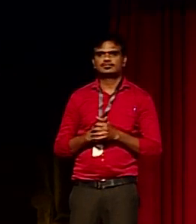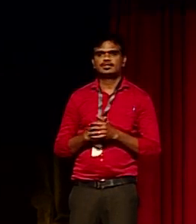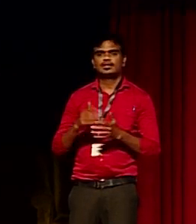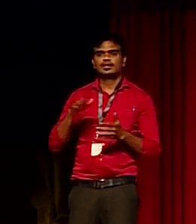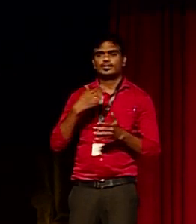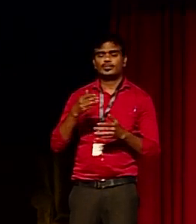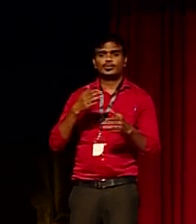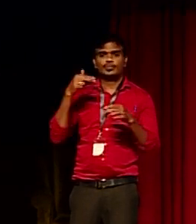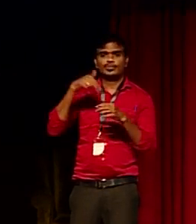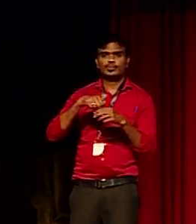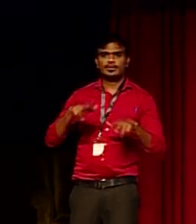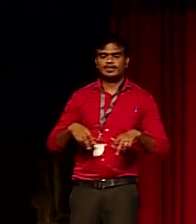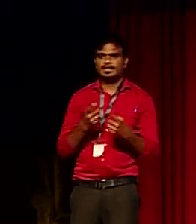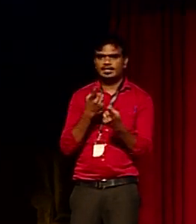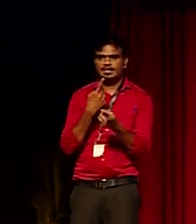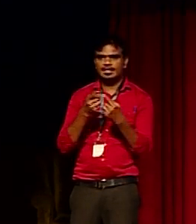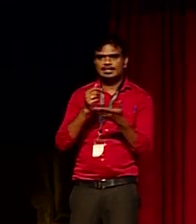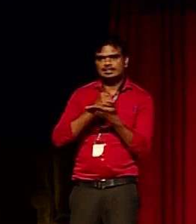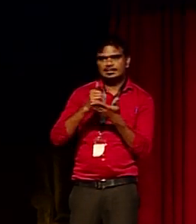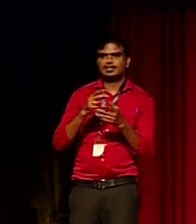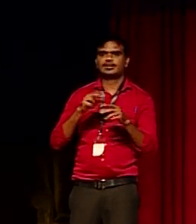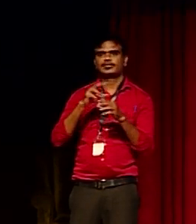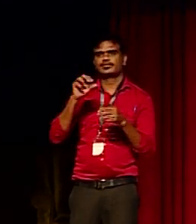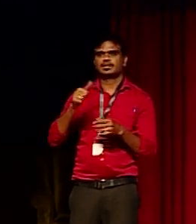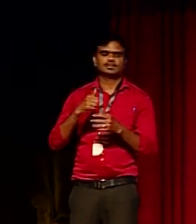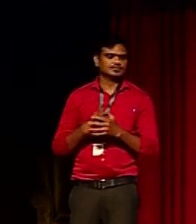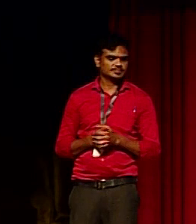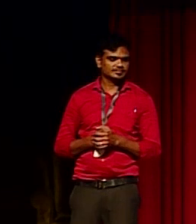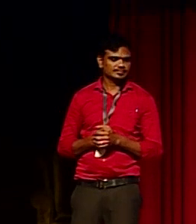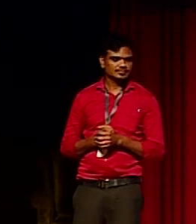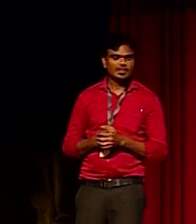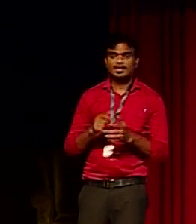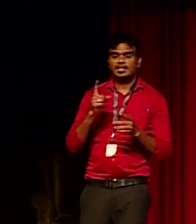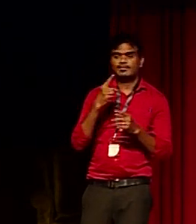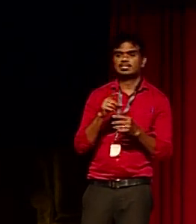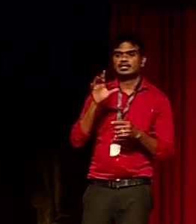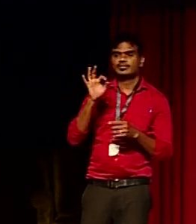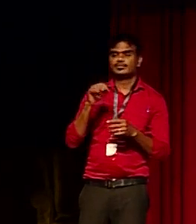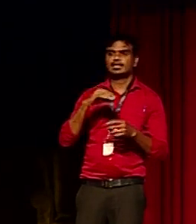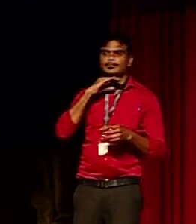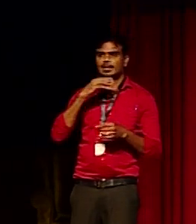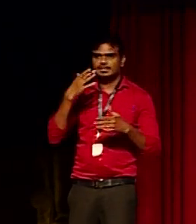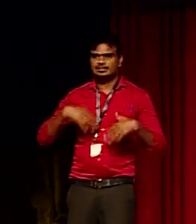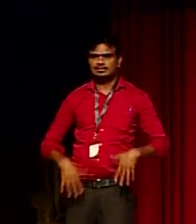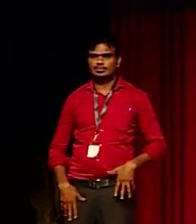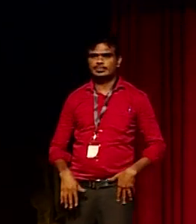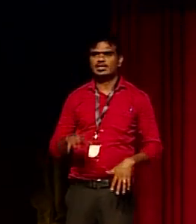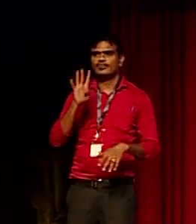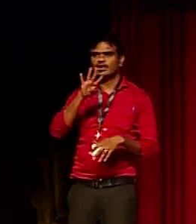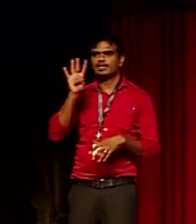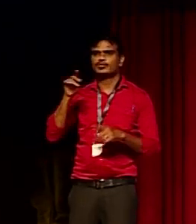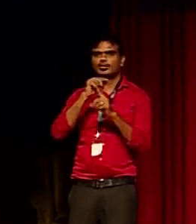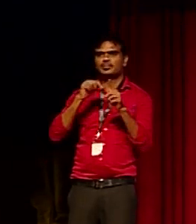But when it was put on field trials, it failed. In the first 50 patients, we had